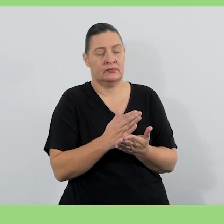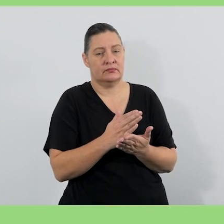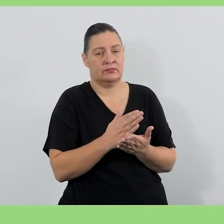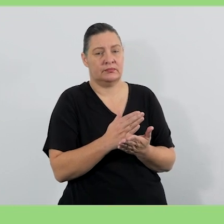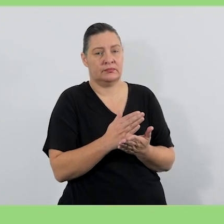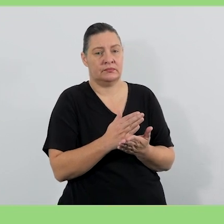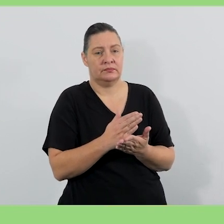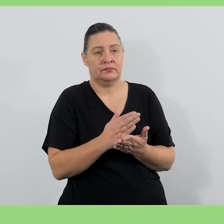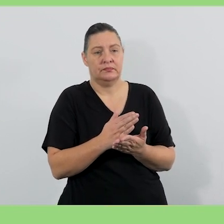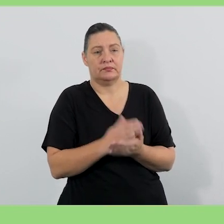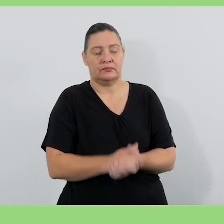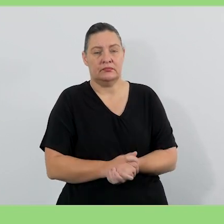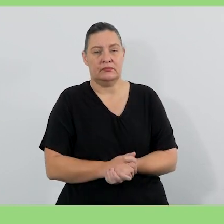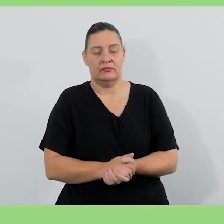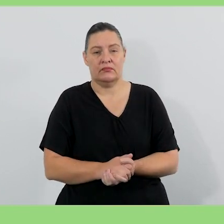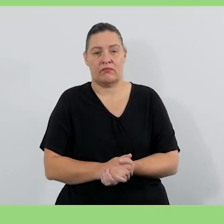of